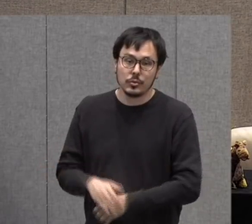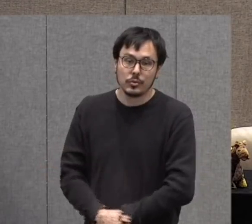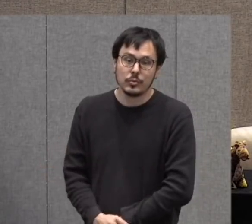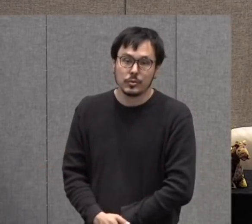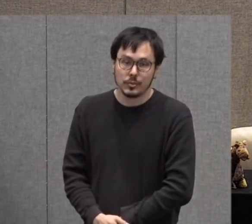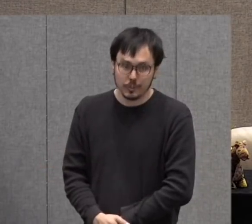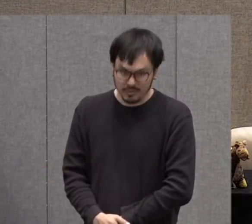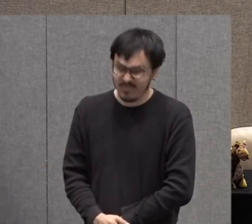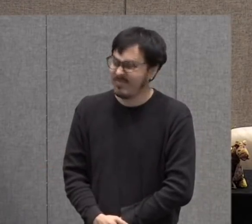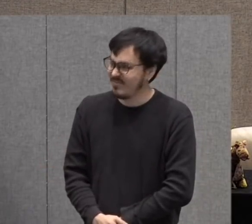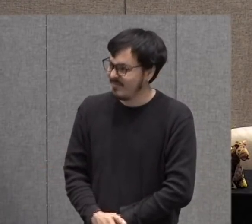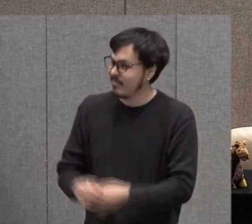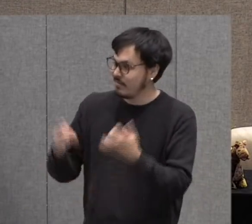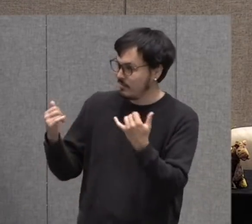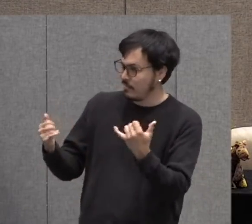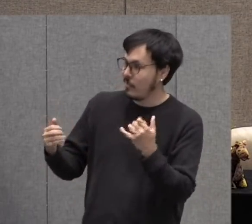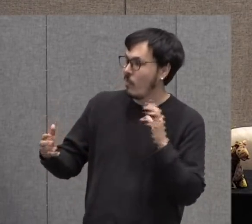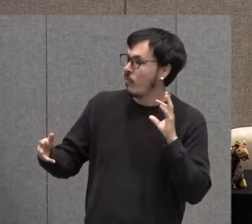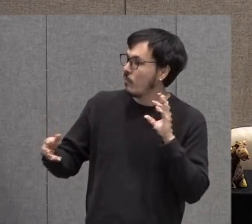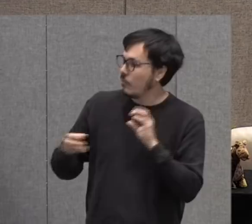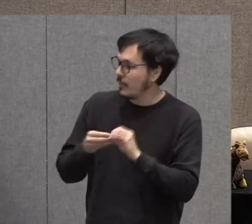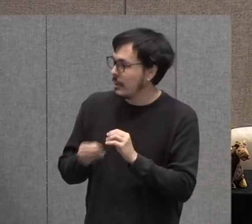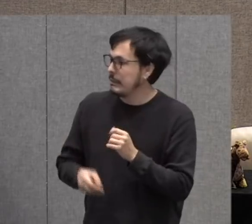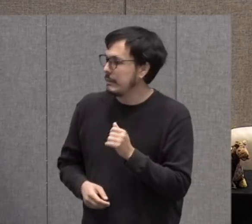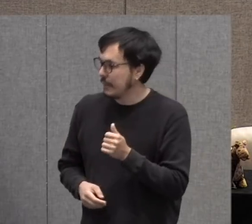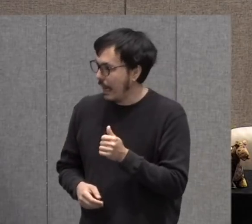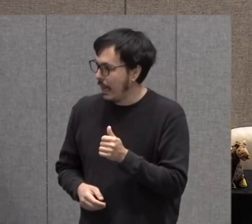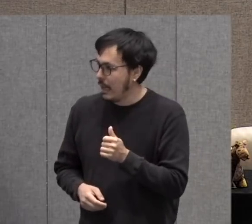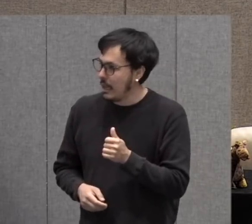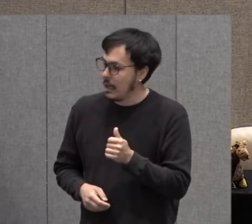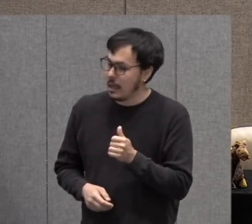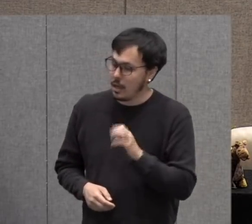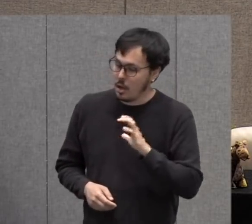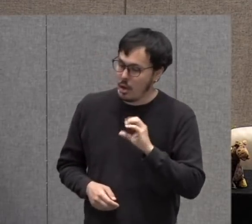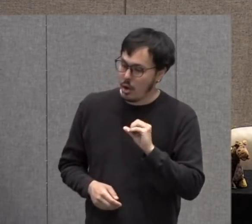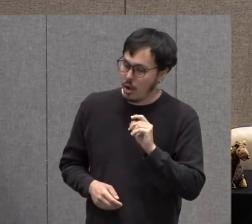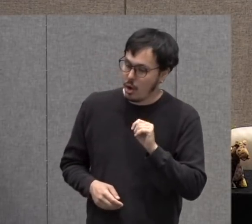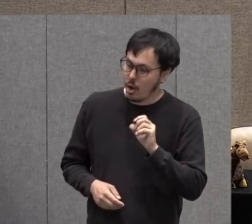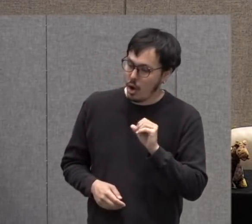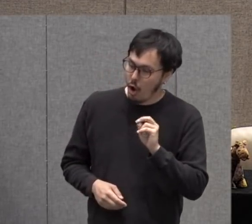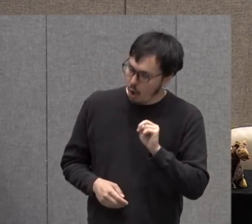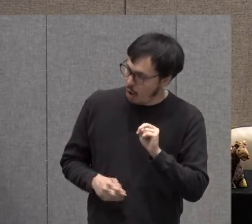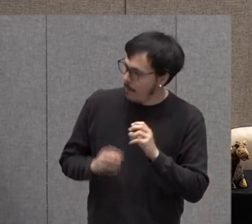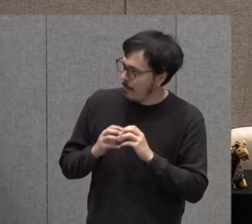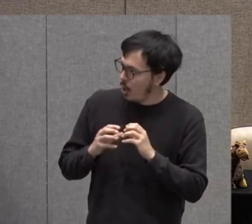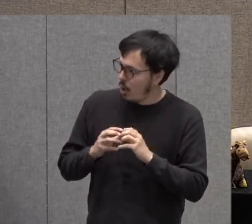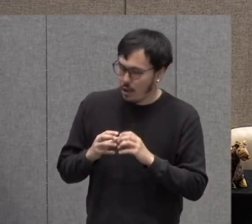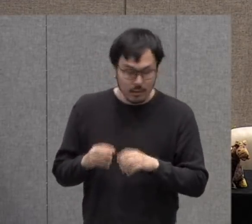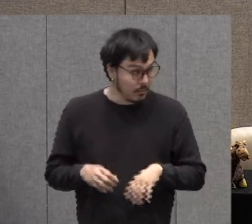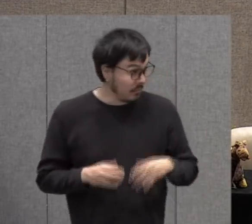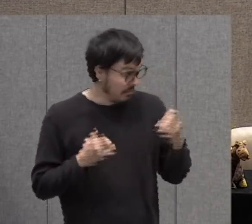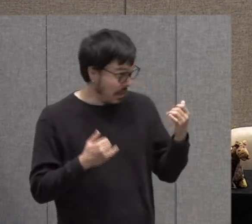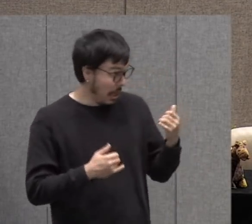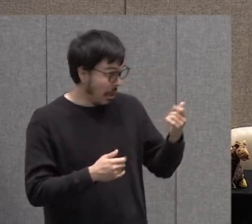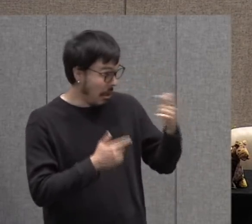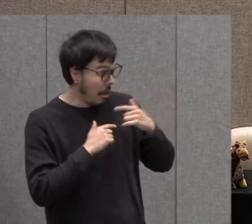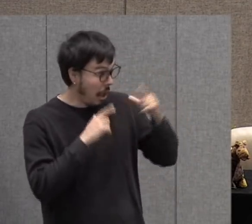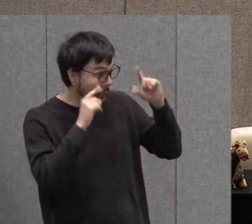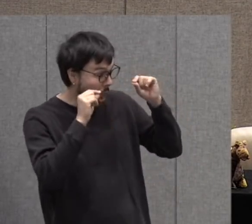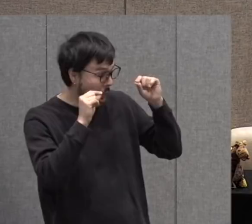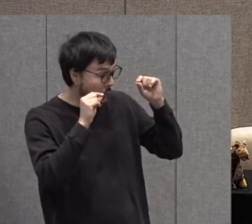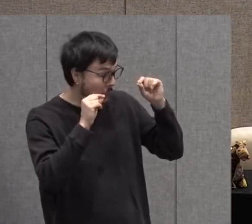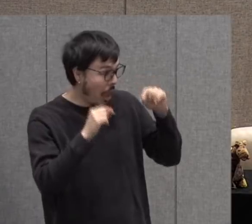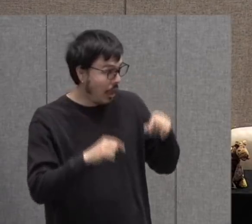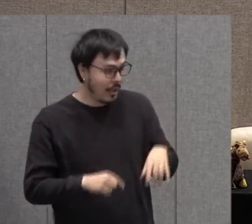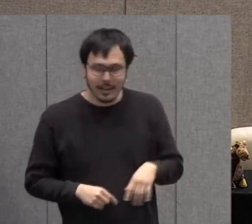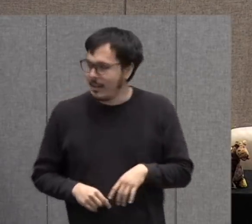And I have 10 cotton balls inside my container. Okay. 10. Is this where I close my eyes? Not yet. Not yet.